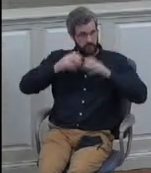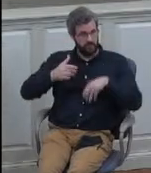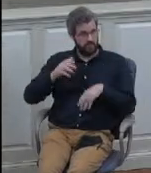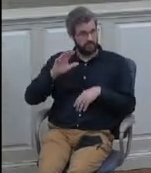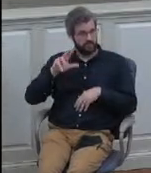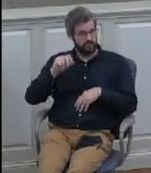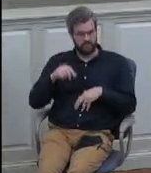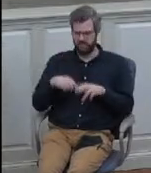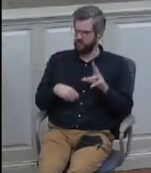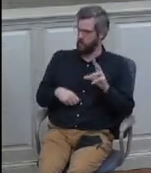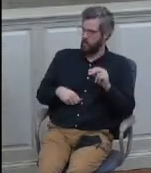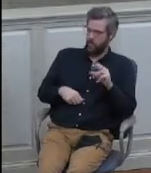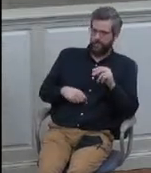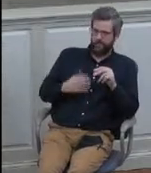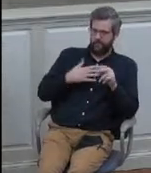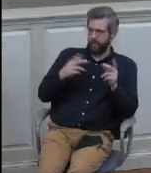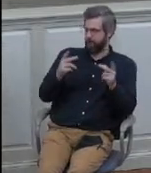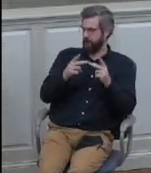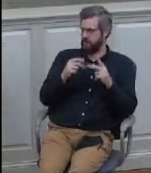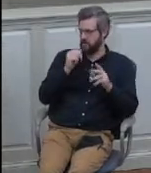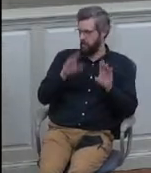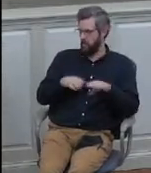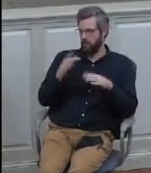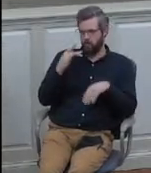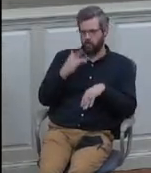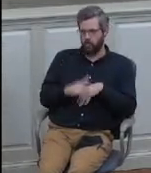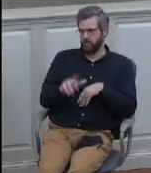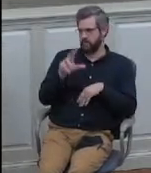my place don't open up that early.